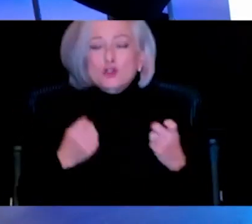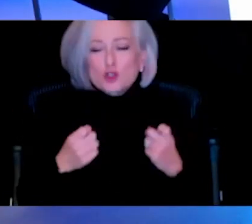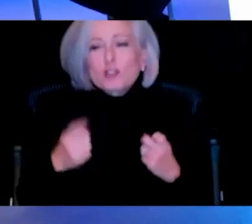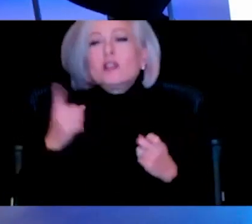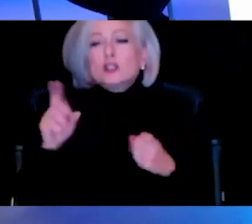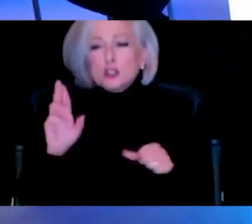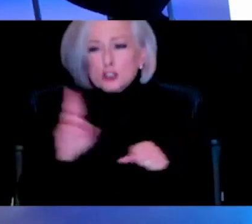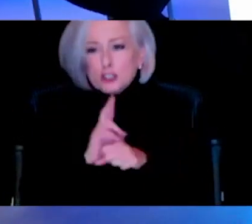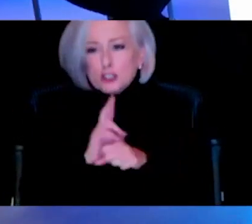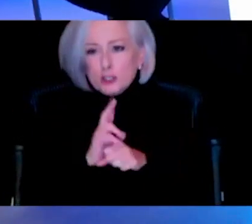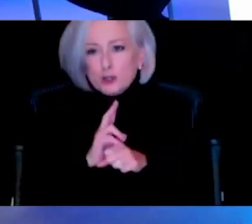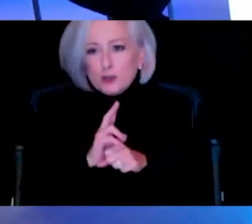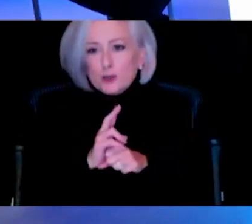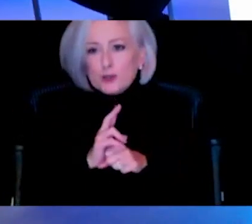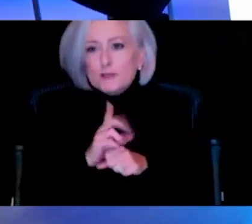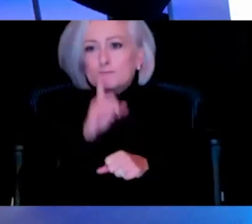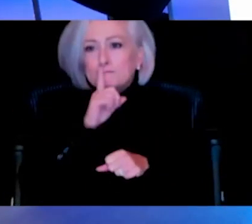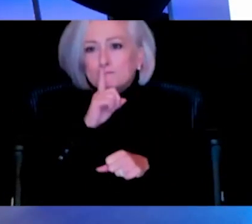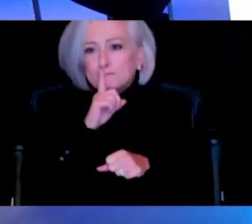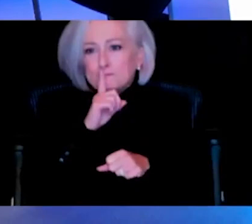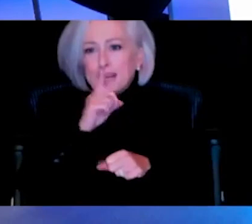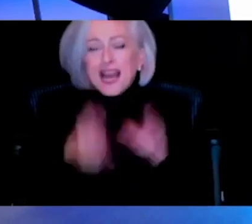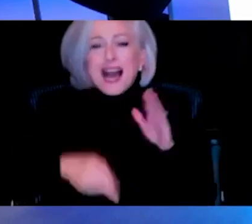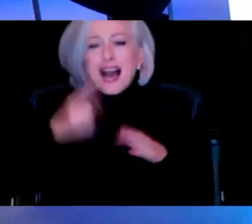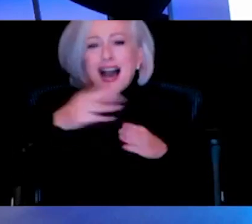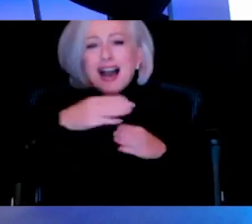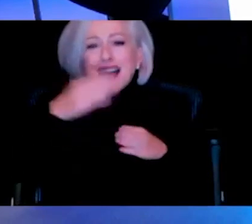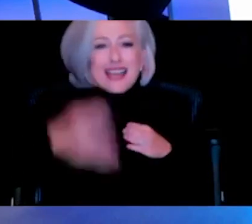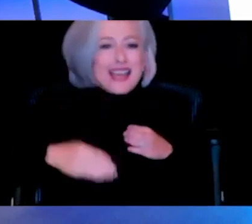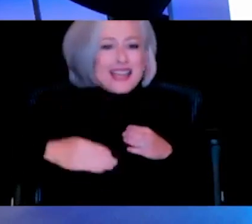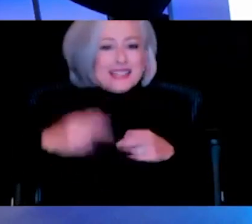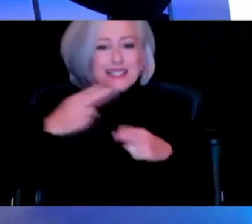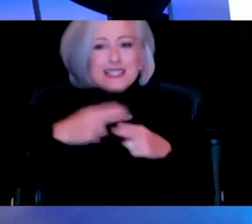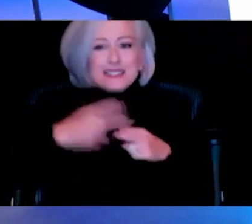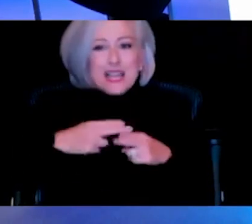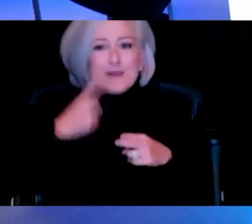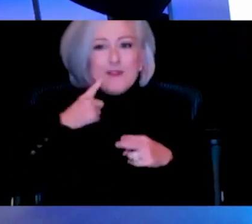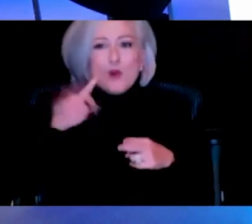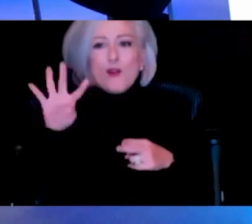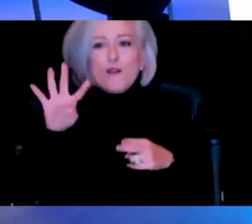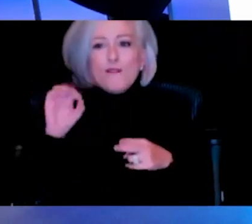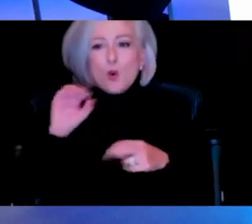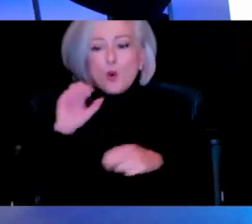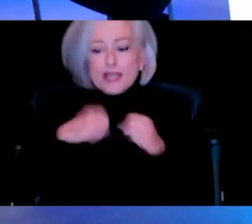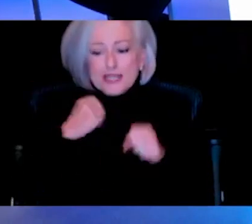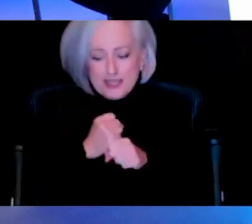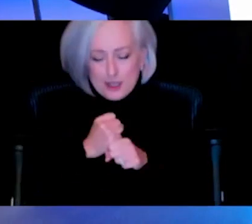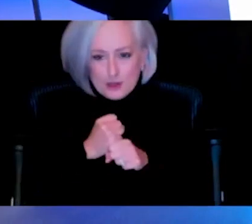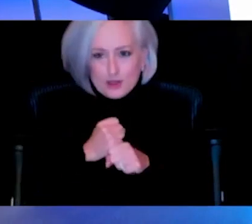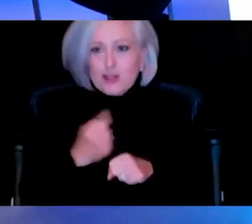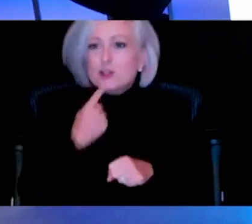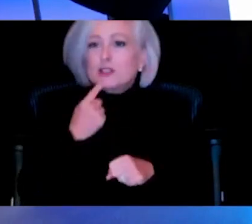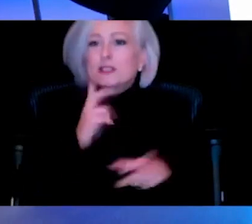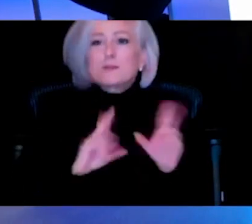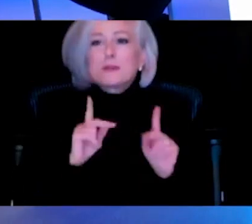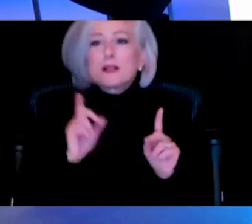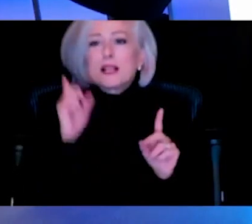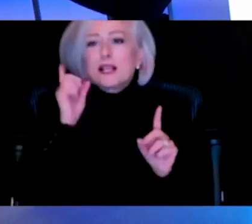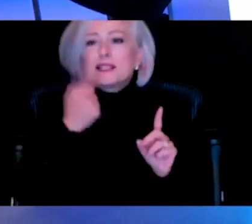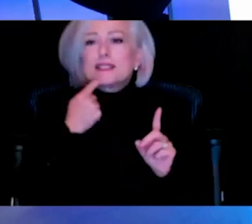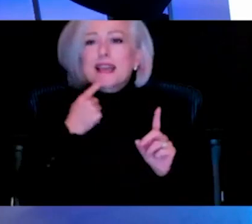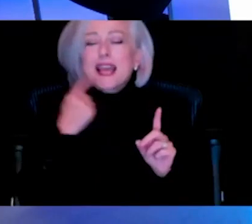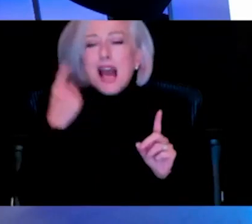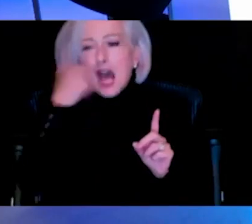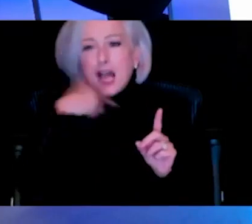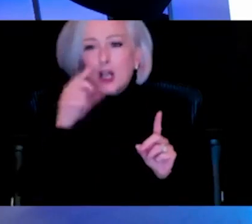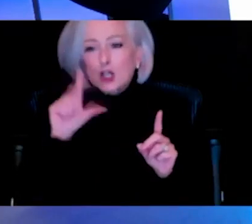won't say the name, but a very high-end brand name for 40 years. She says, people say I look 20 years younger than I